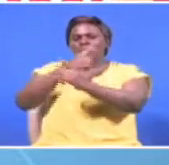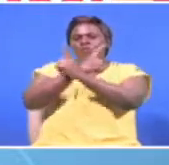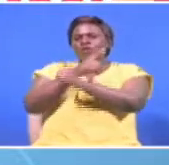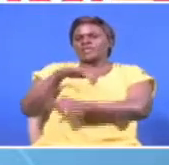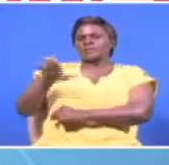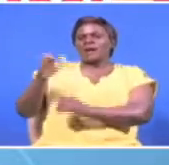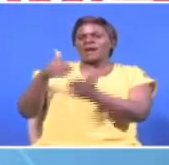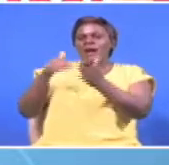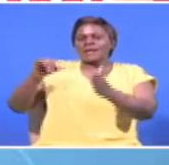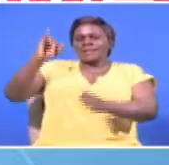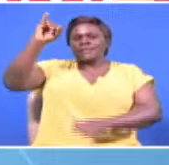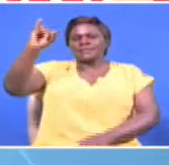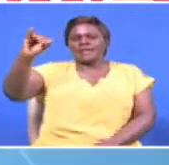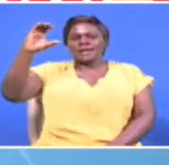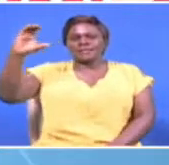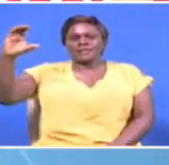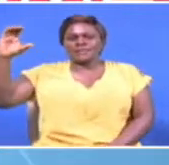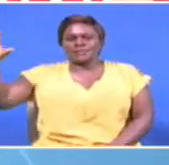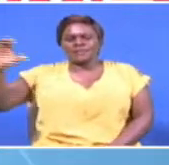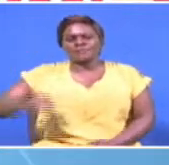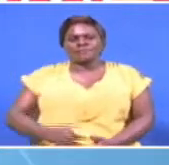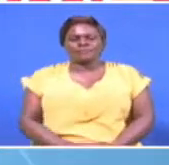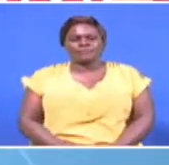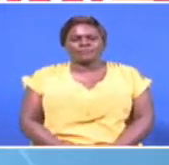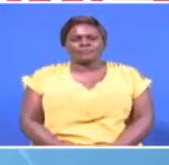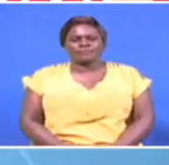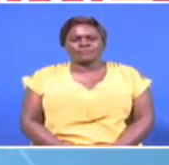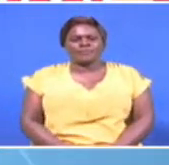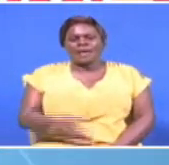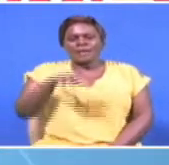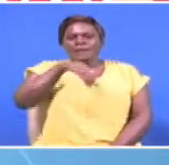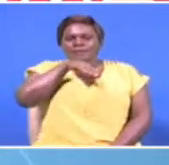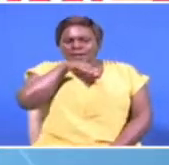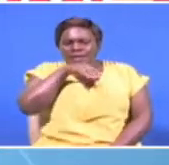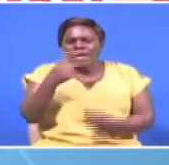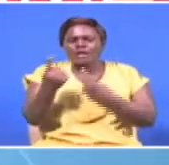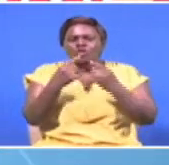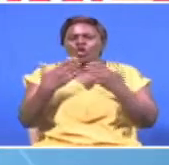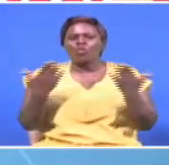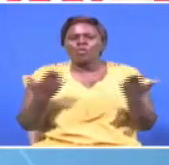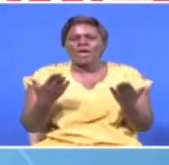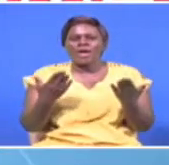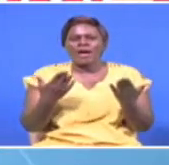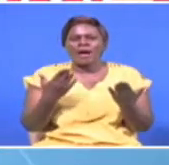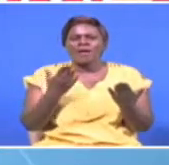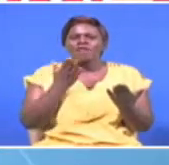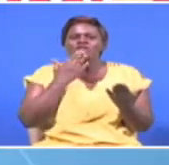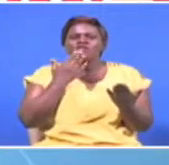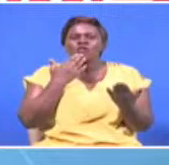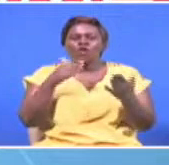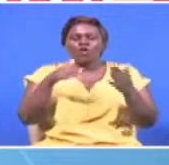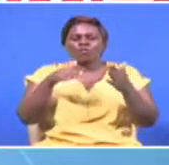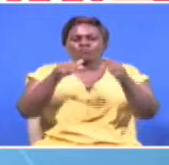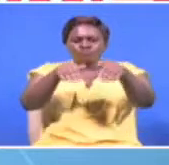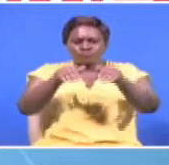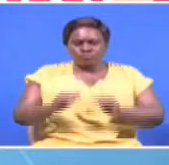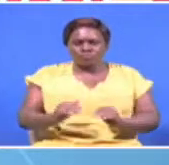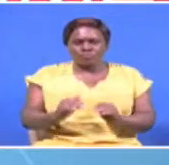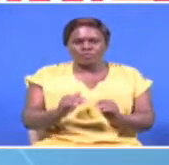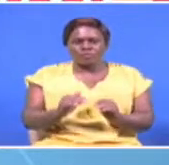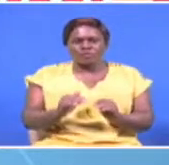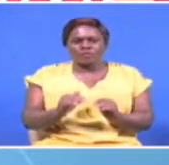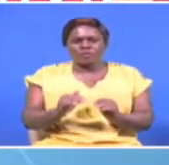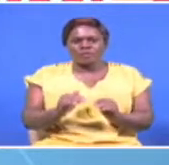him from prosecution at the International Criminal Court. Raila, who was speaking at a funeral ceremony of William and Brian